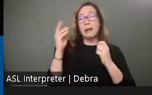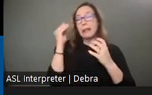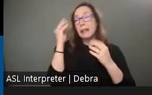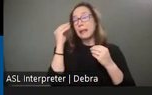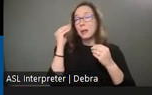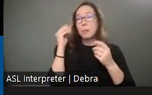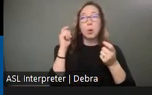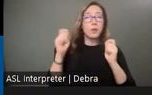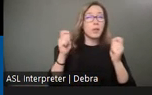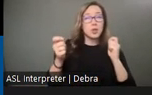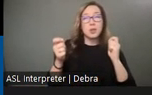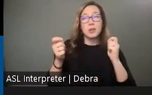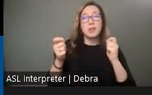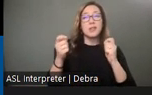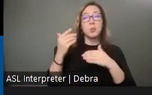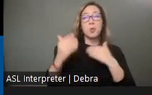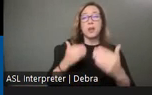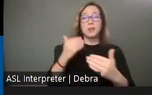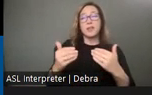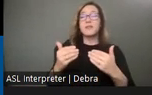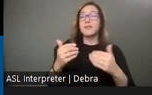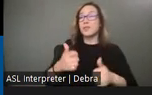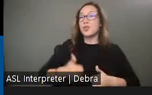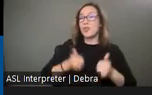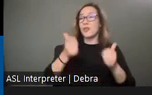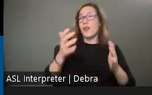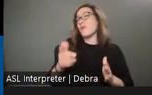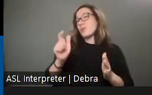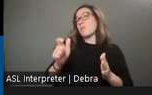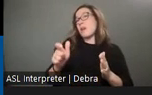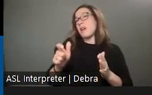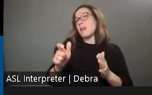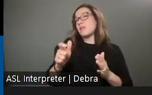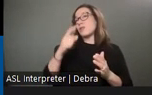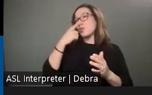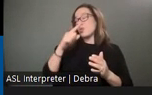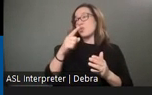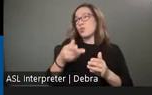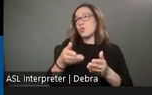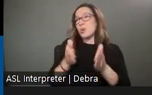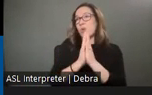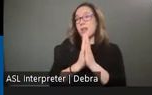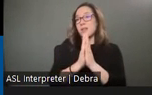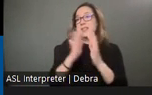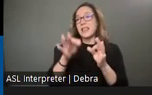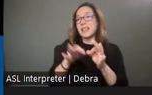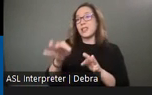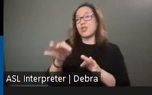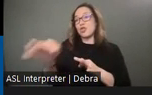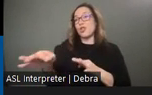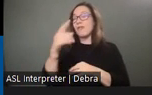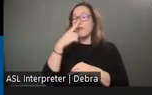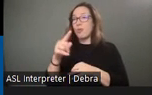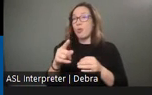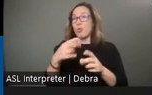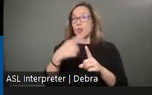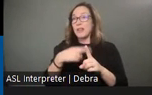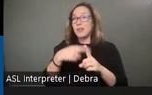to the process survivors must take to request extensions on rental assistance? We have found this to